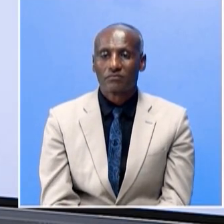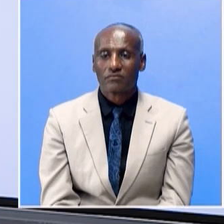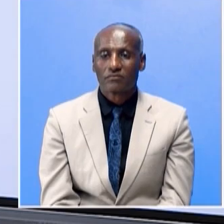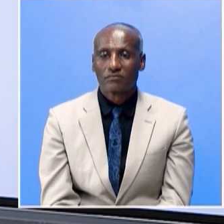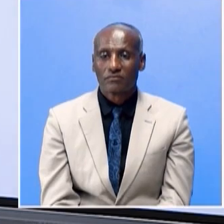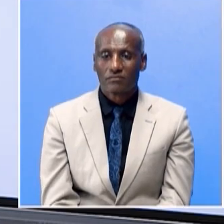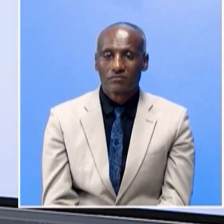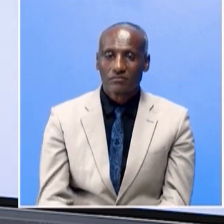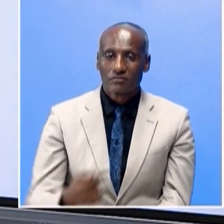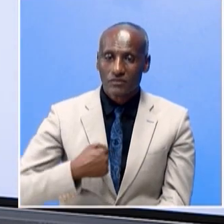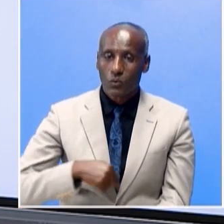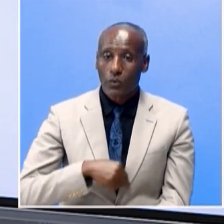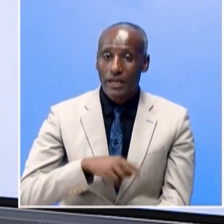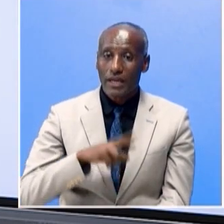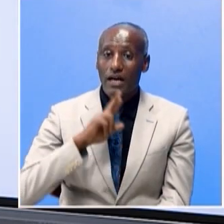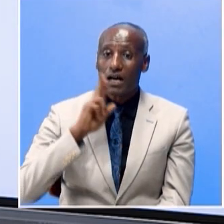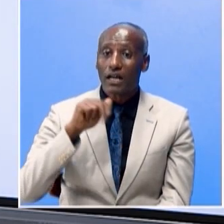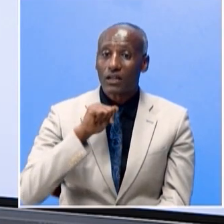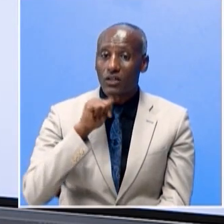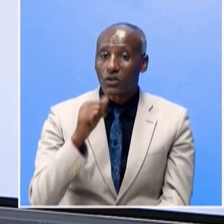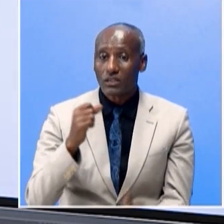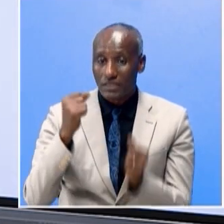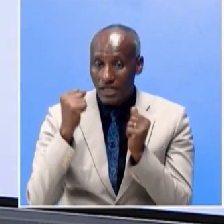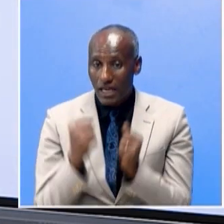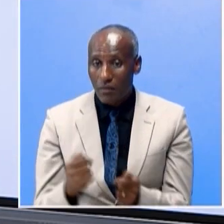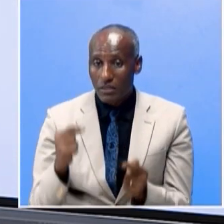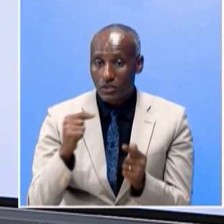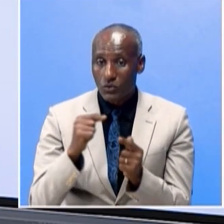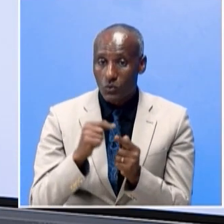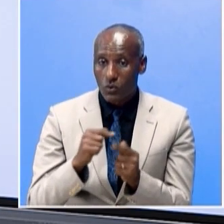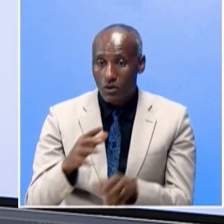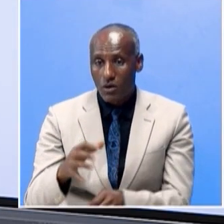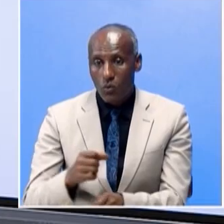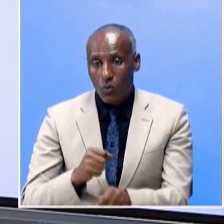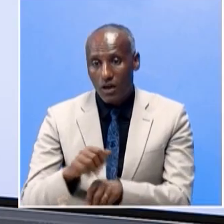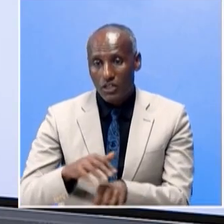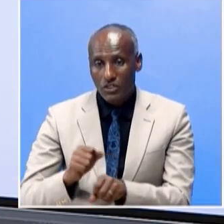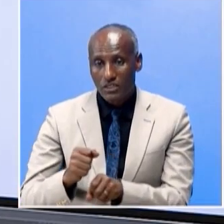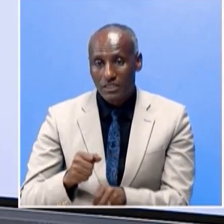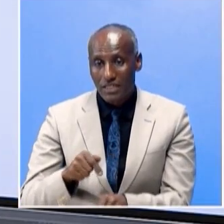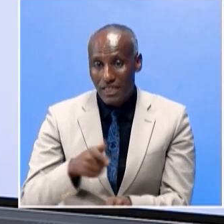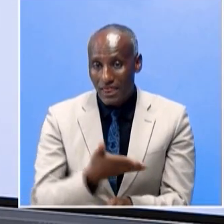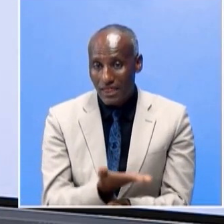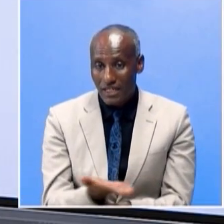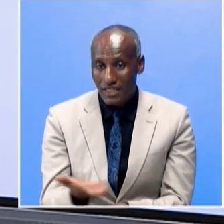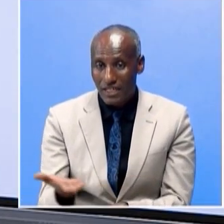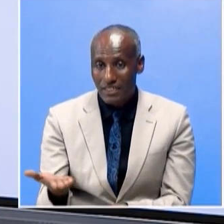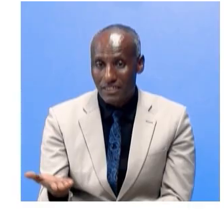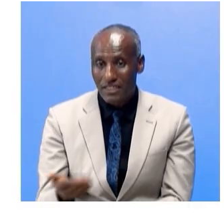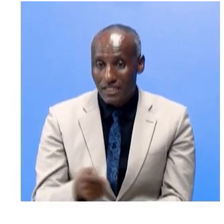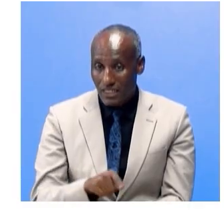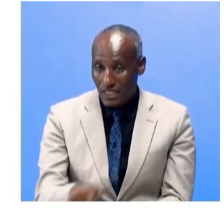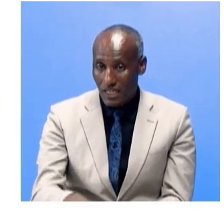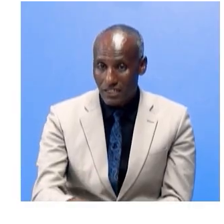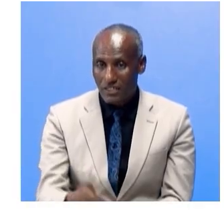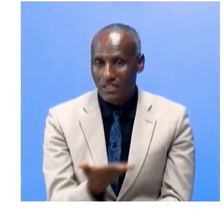We aren't able to wash this dish. Here is aren't. Is it clear? What about if